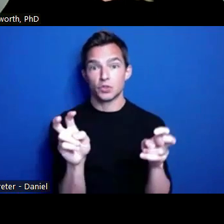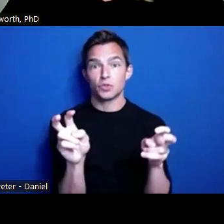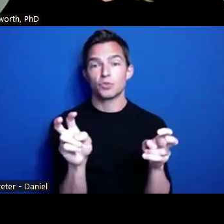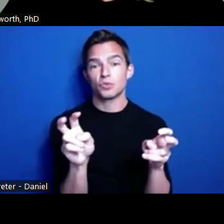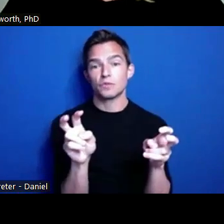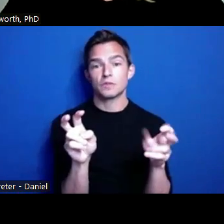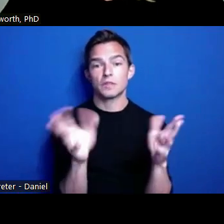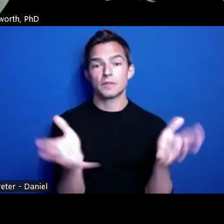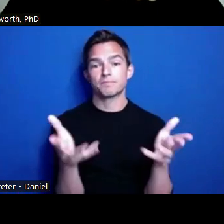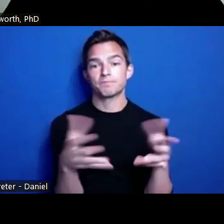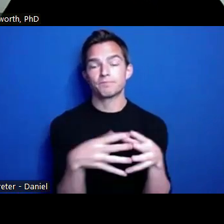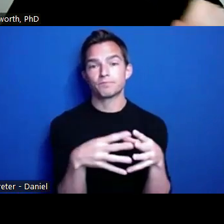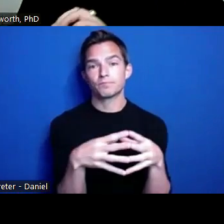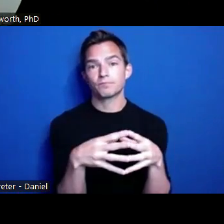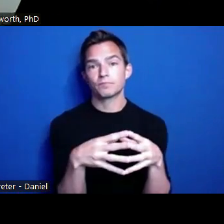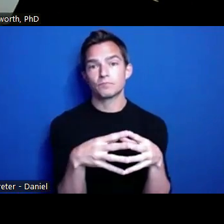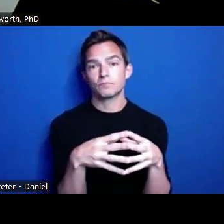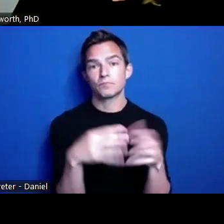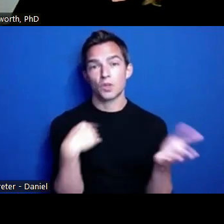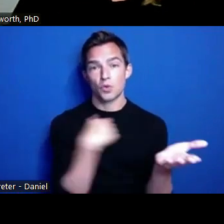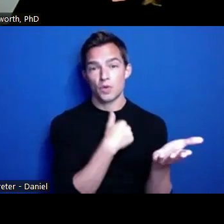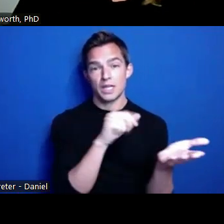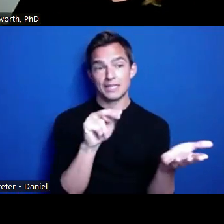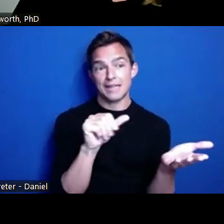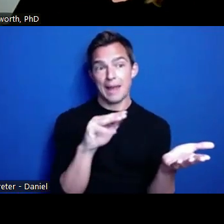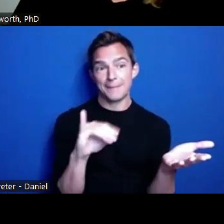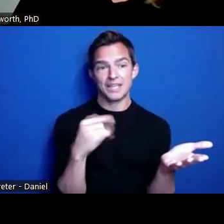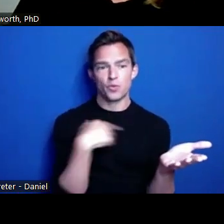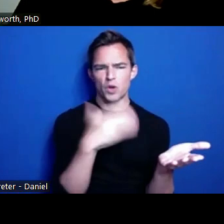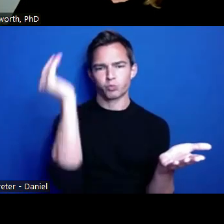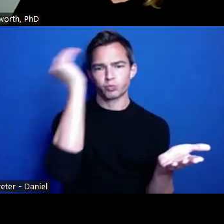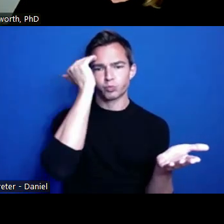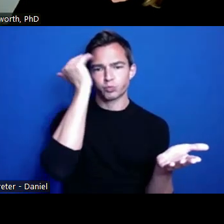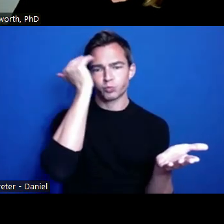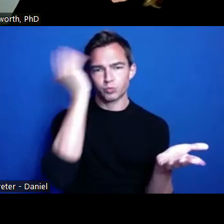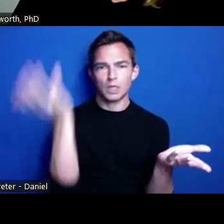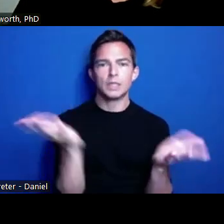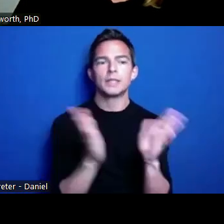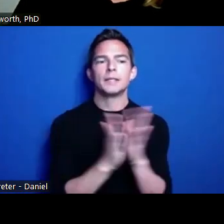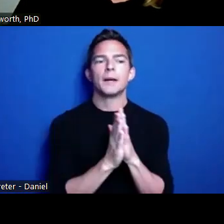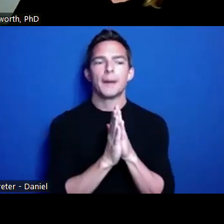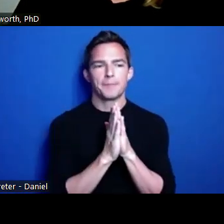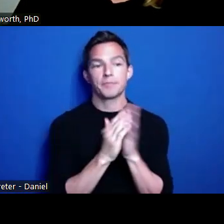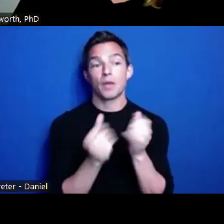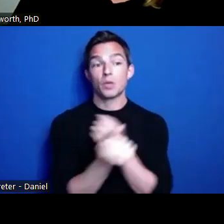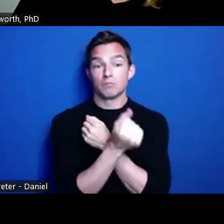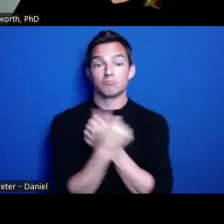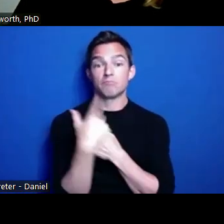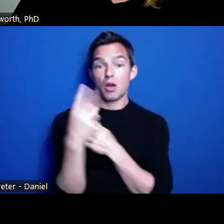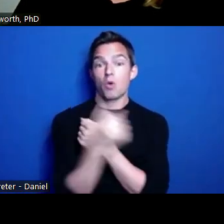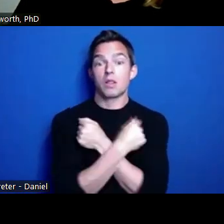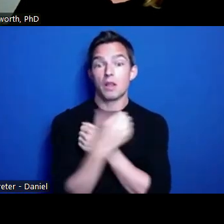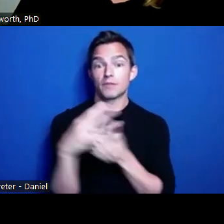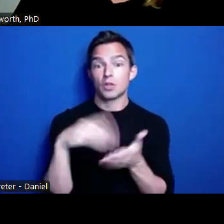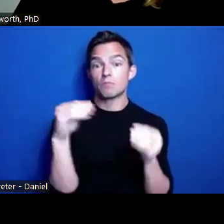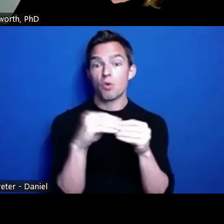that we as NAMI are aware of. And, I would love to learn more and to spend more time